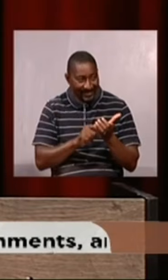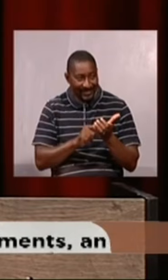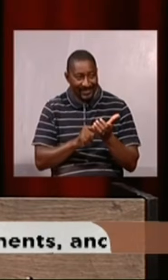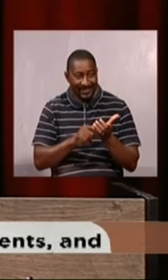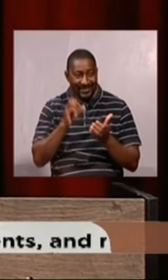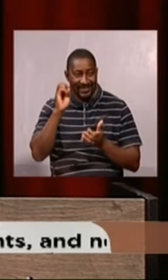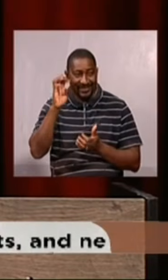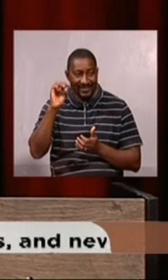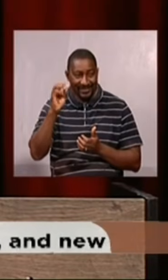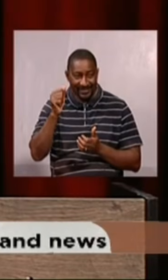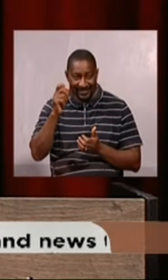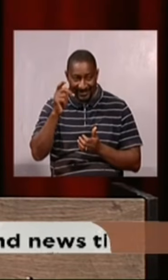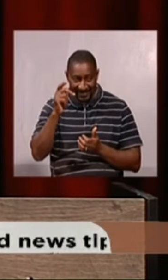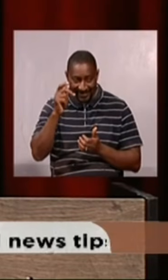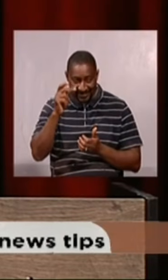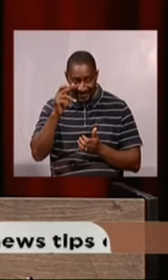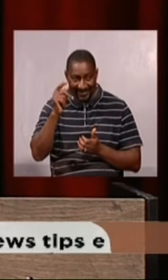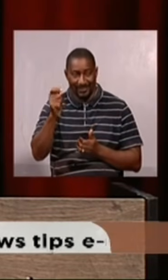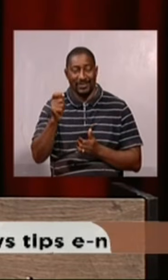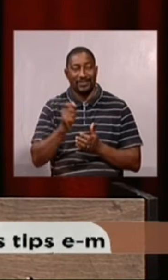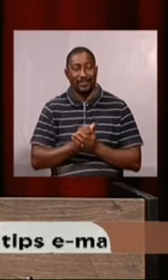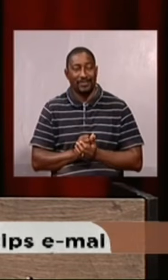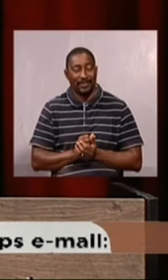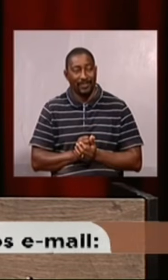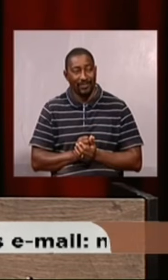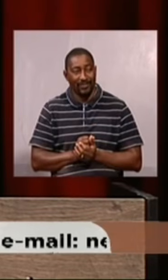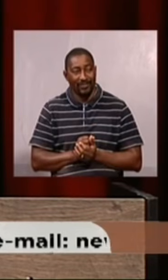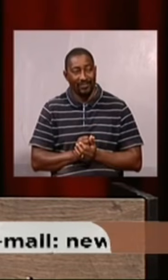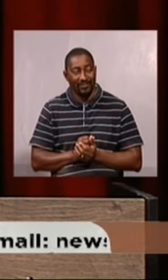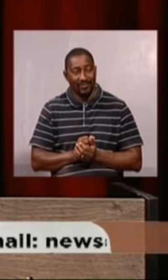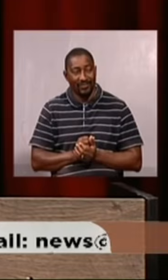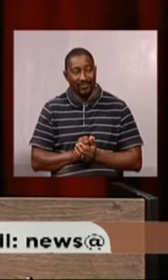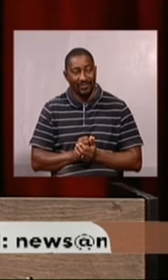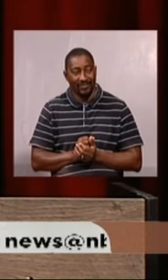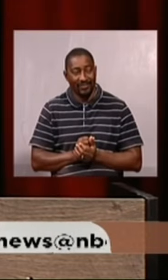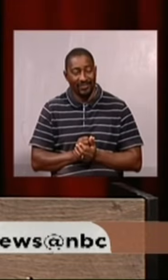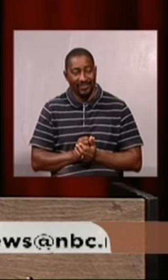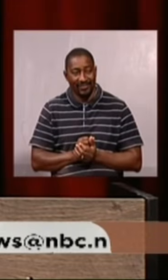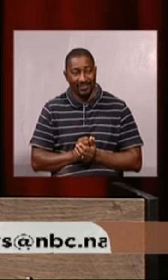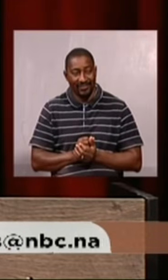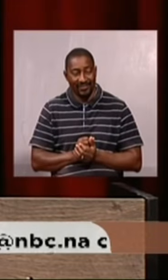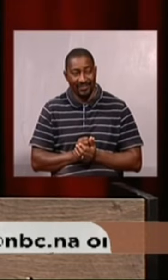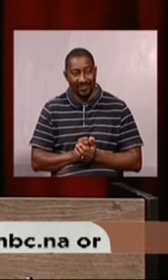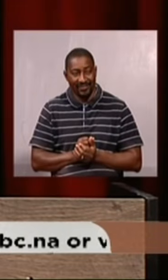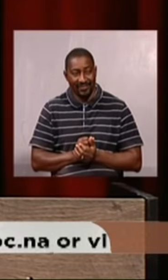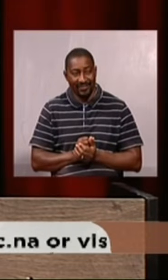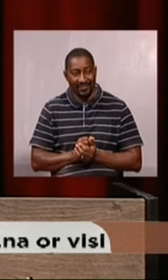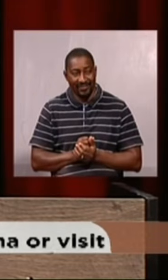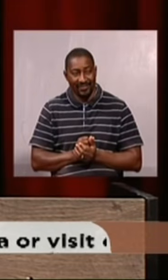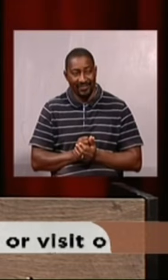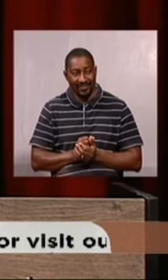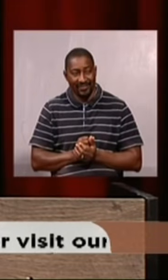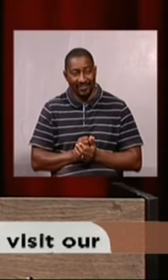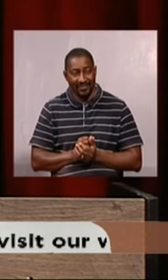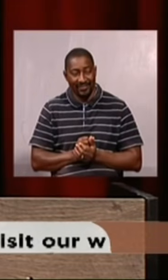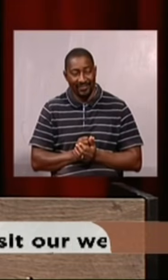doesn't know. You're bound to crash. Exactly. Yeah. So what are we trying to recommend here? Should we have a